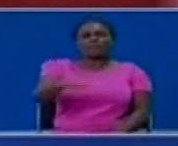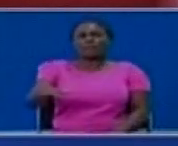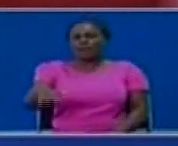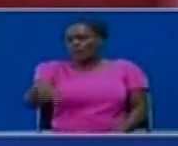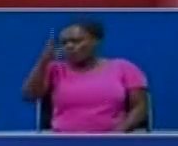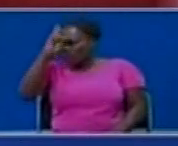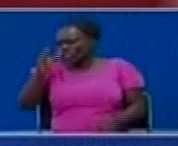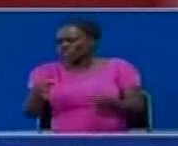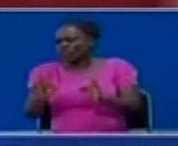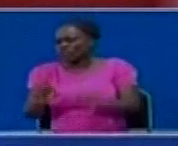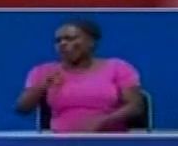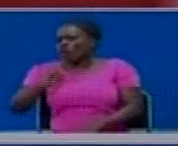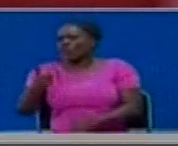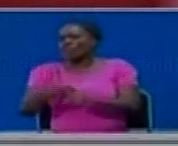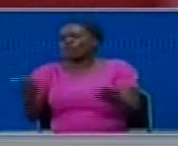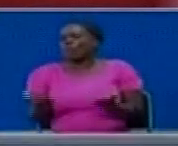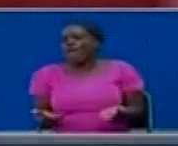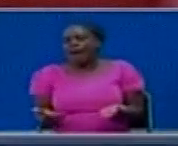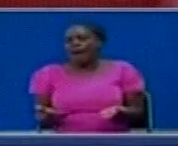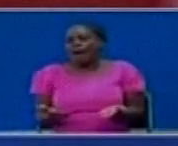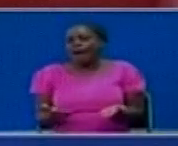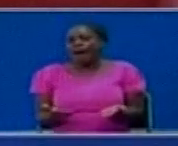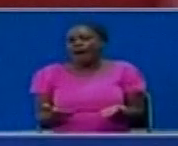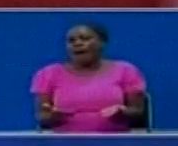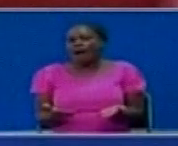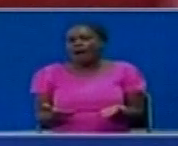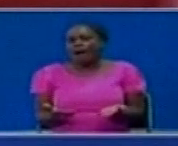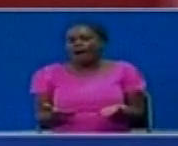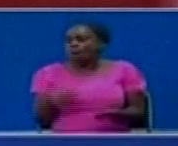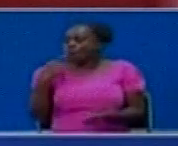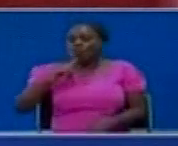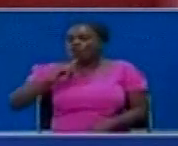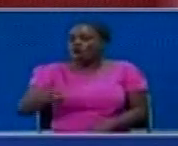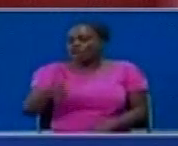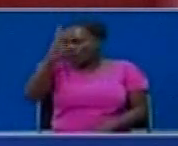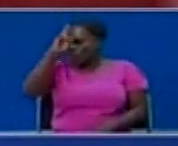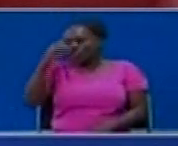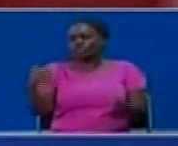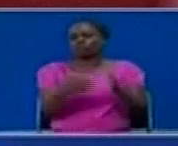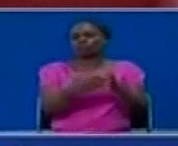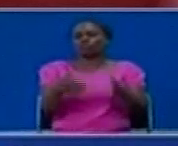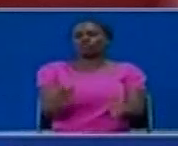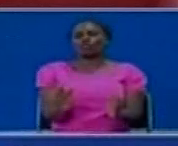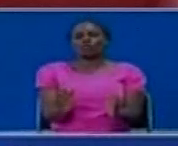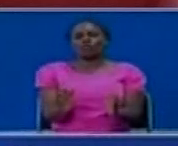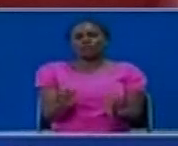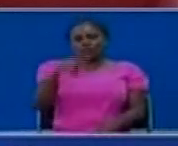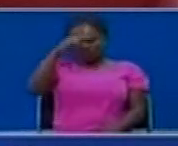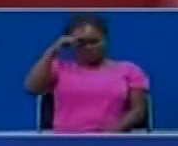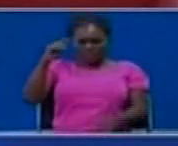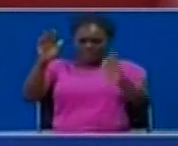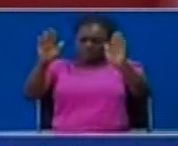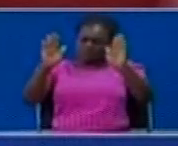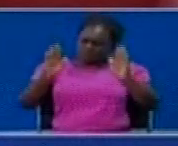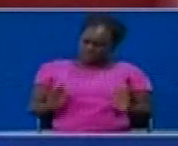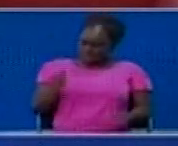police officers under the instructions of Parliamentary Service Commission, or whose instructions are they acting on, Mr. Speaker? Because, Mr. Speaker, it is important